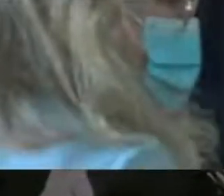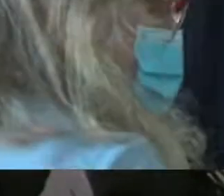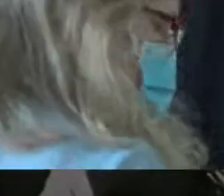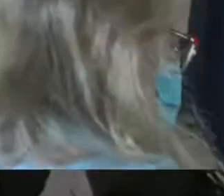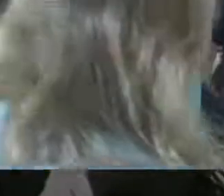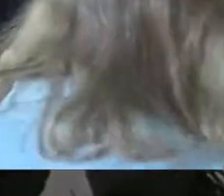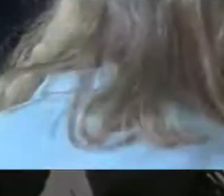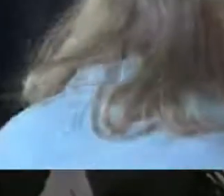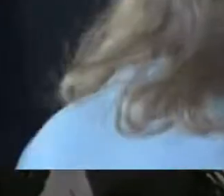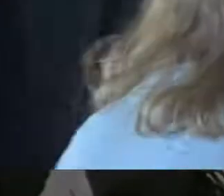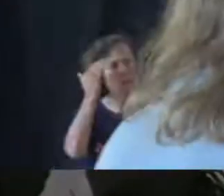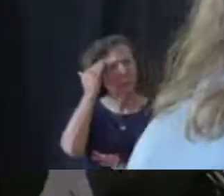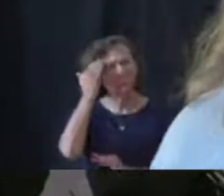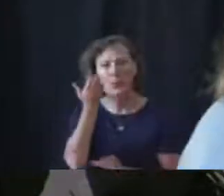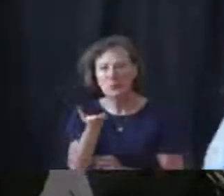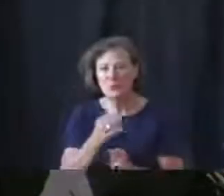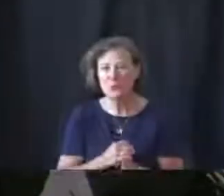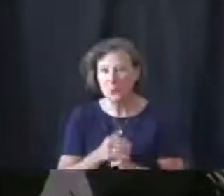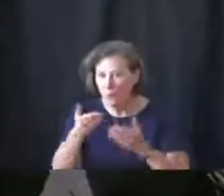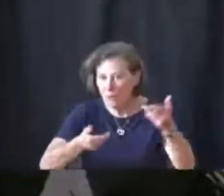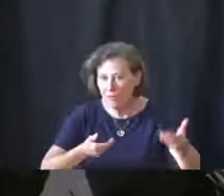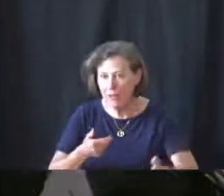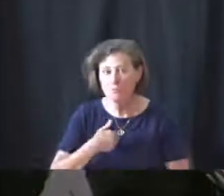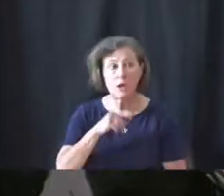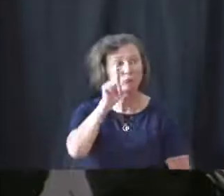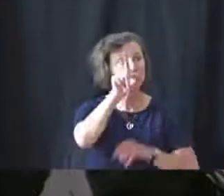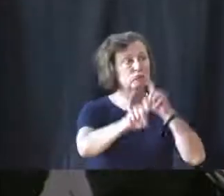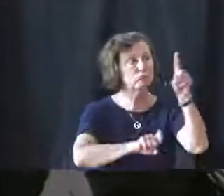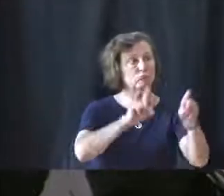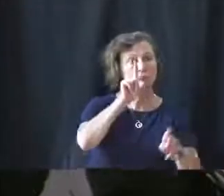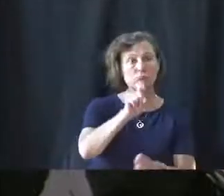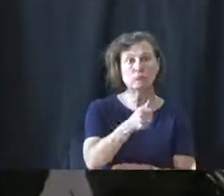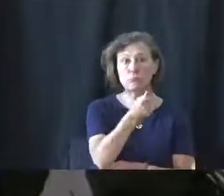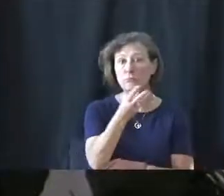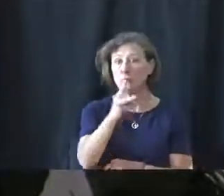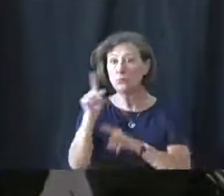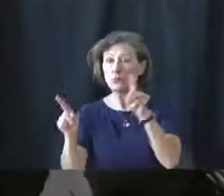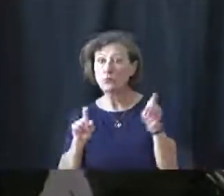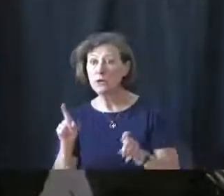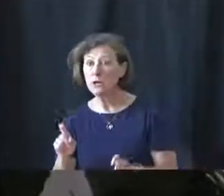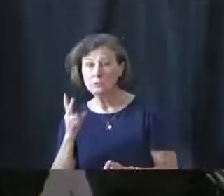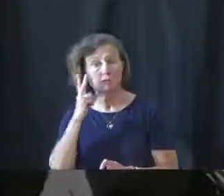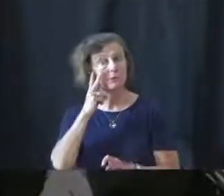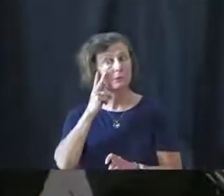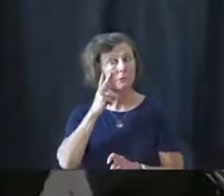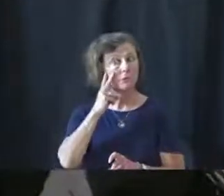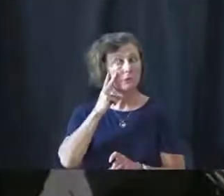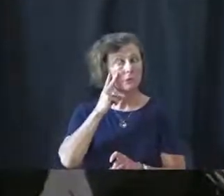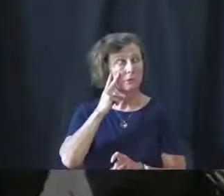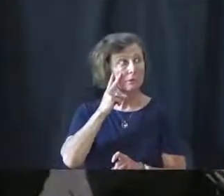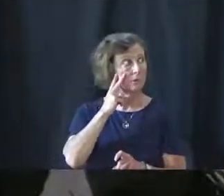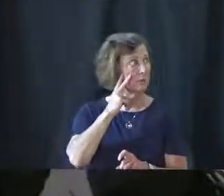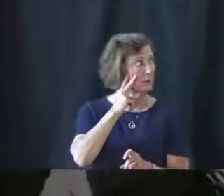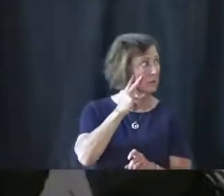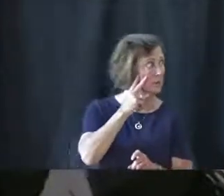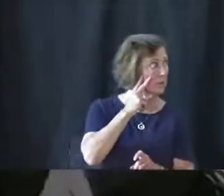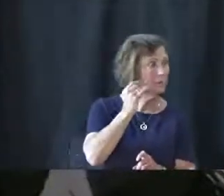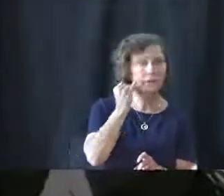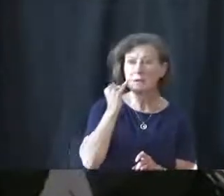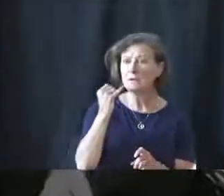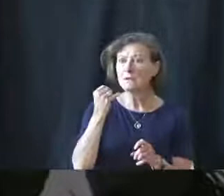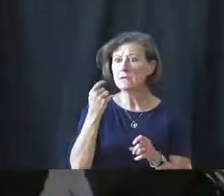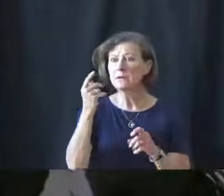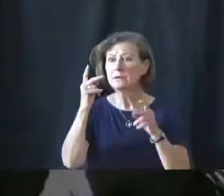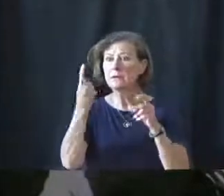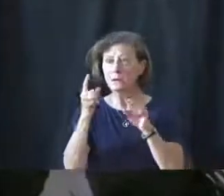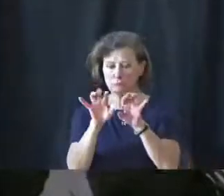you welcome. So I'm going to ask a couple of questions, and we'll see if anyone writes in the comment section, and